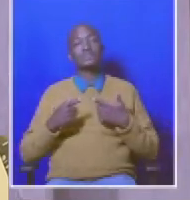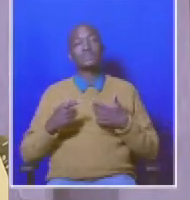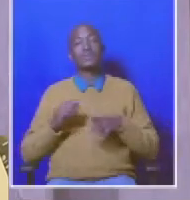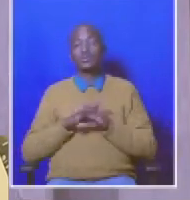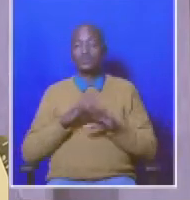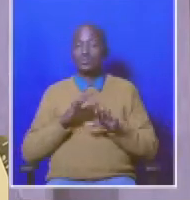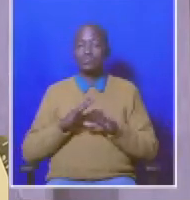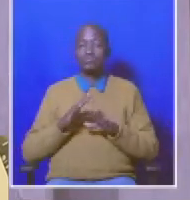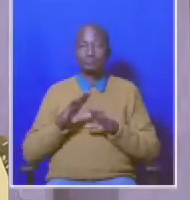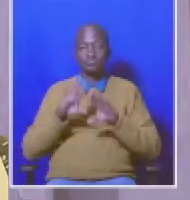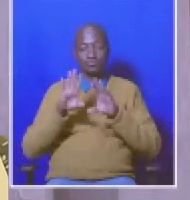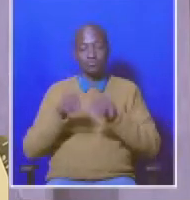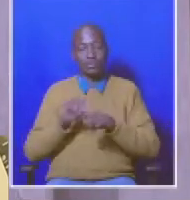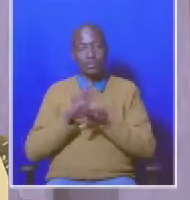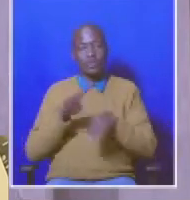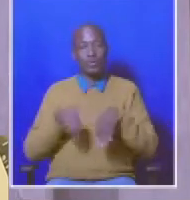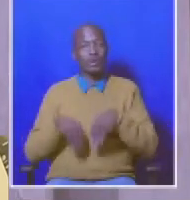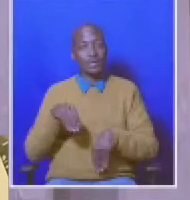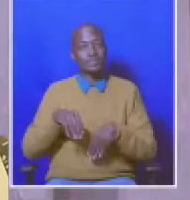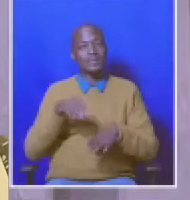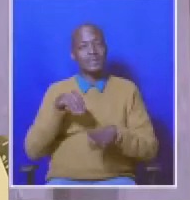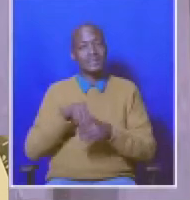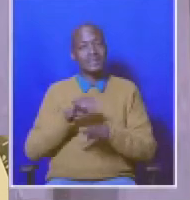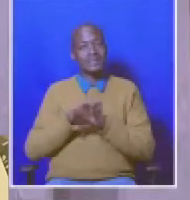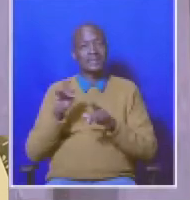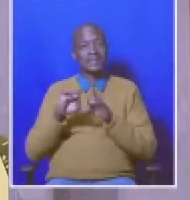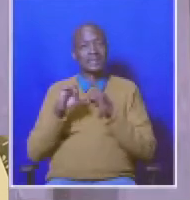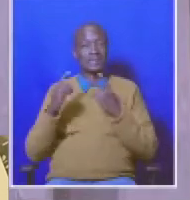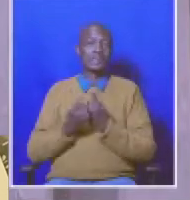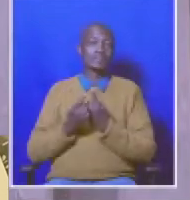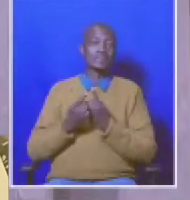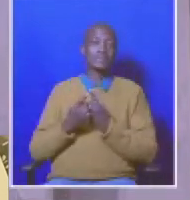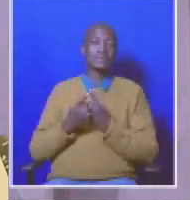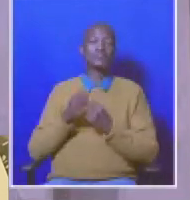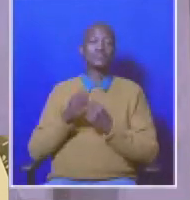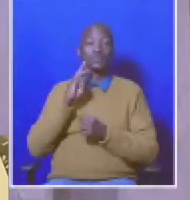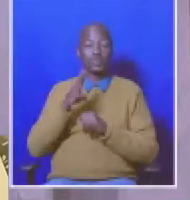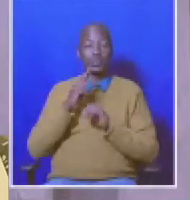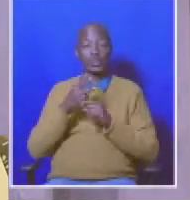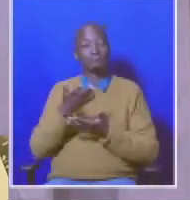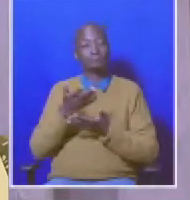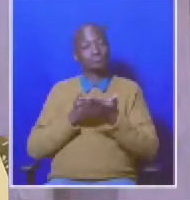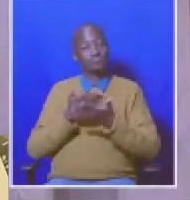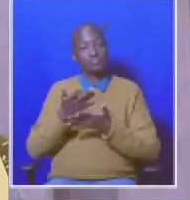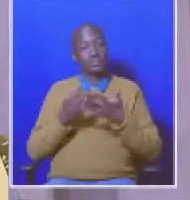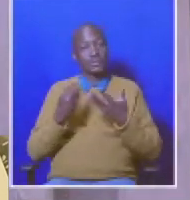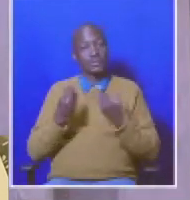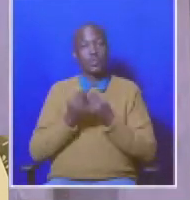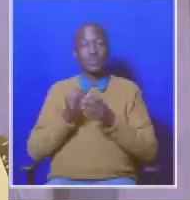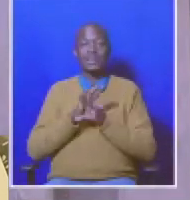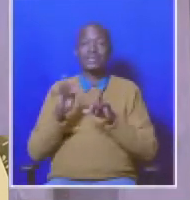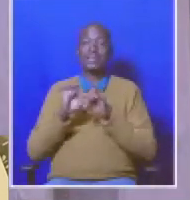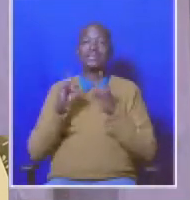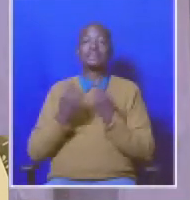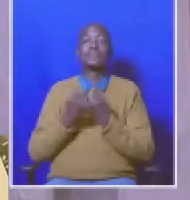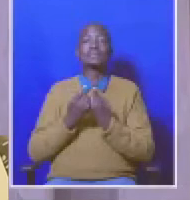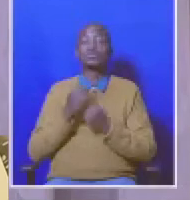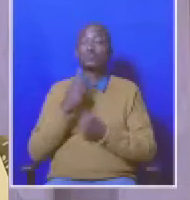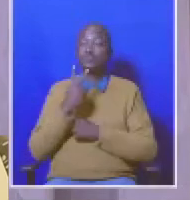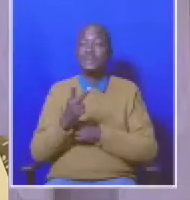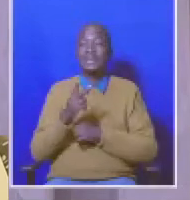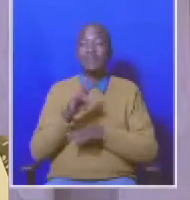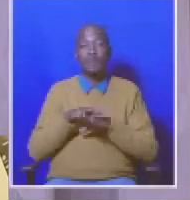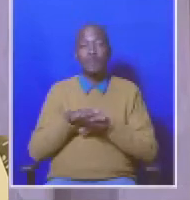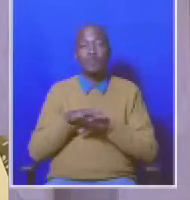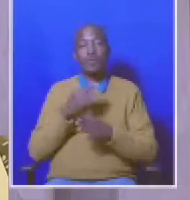keep corruption in the departments. We will engage with the department to see if more can be done,